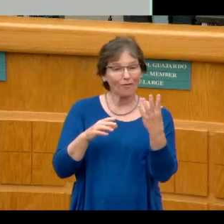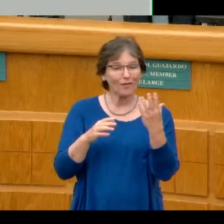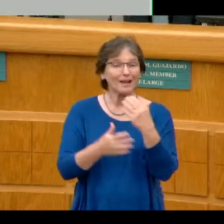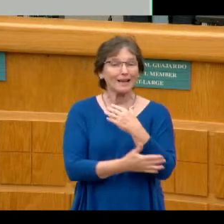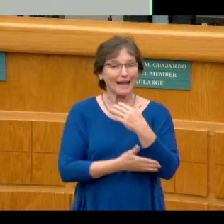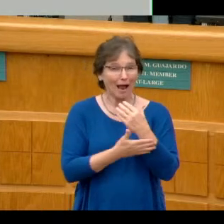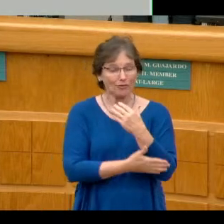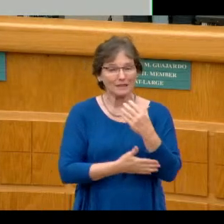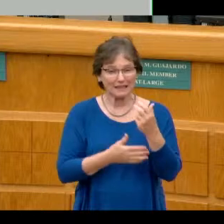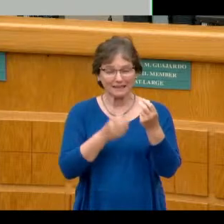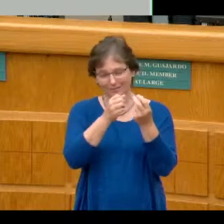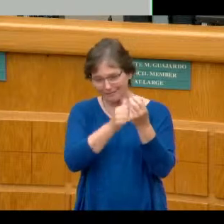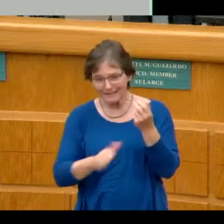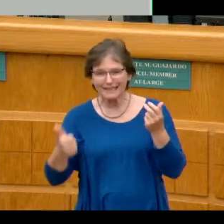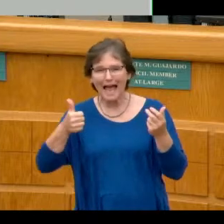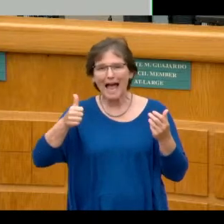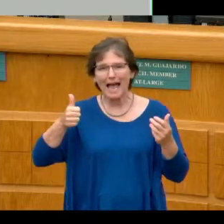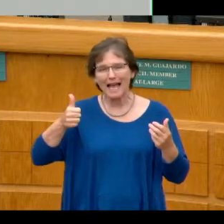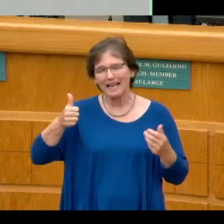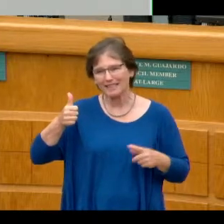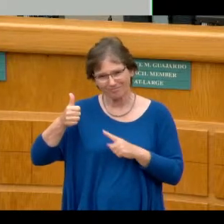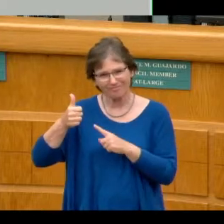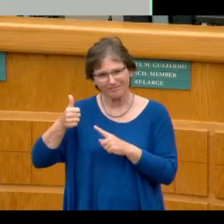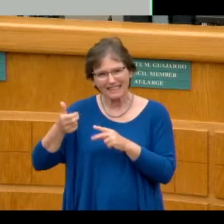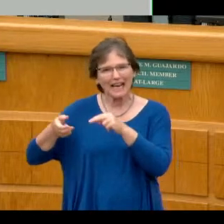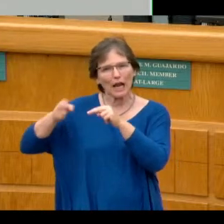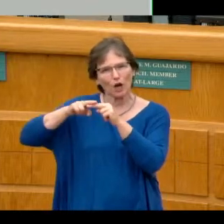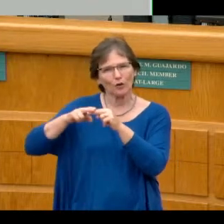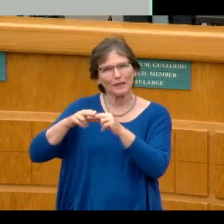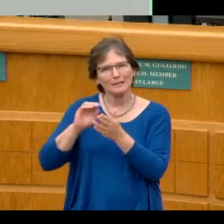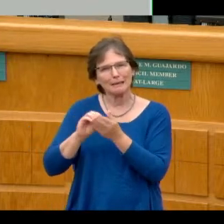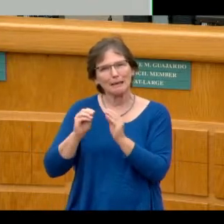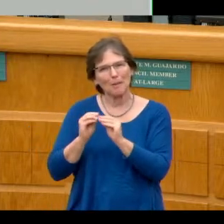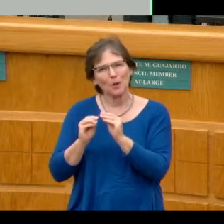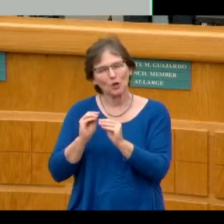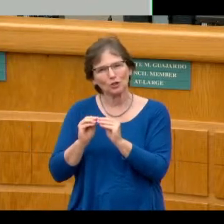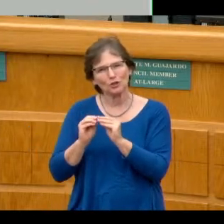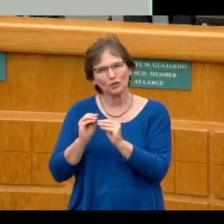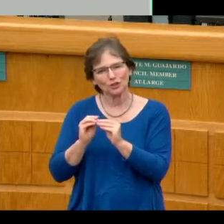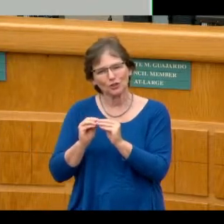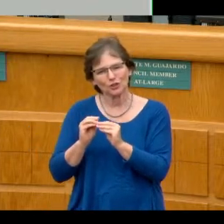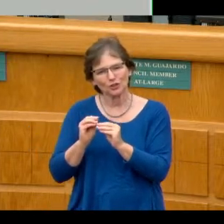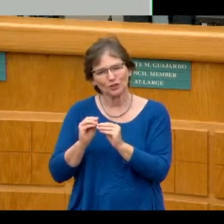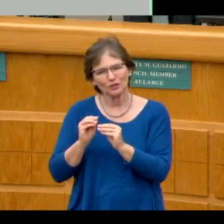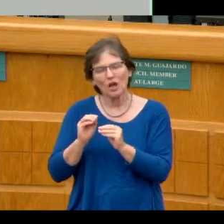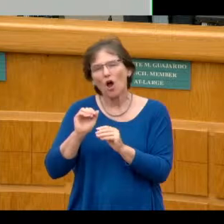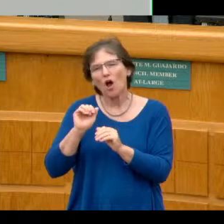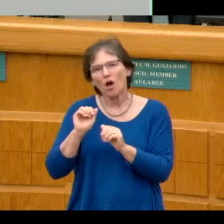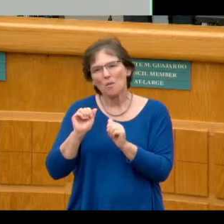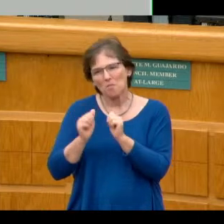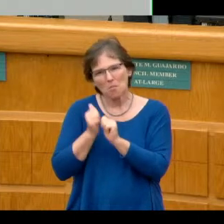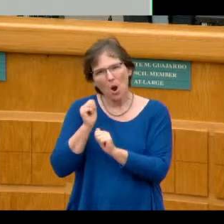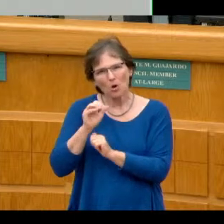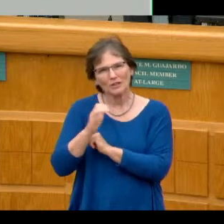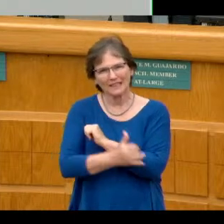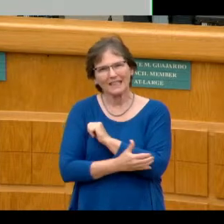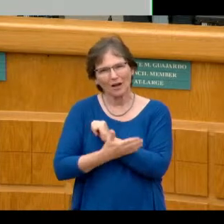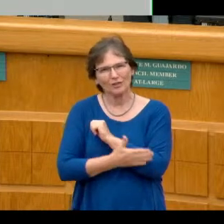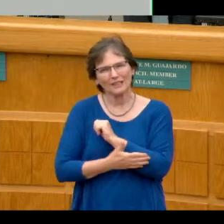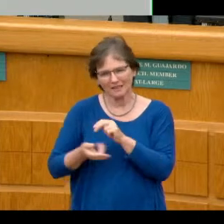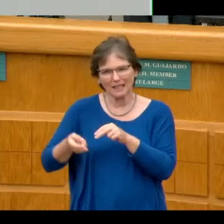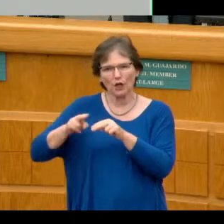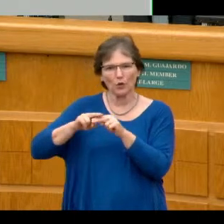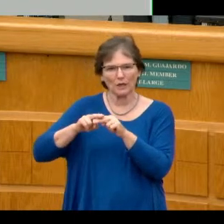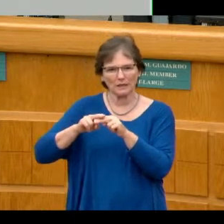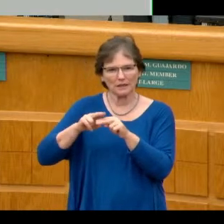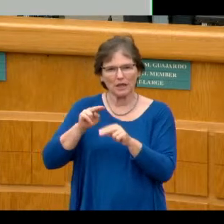that we're going up. You'll be able to see it a lot more clearly right here, where if you go back several weeks ago, we're coming down,